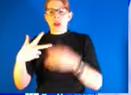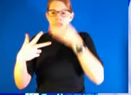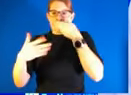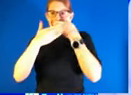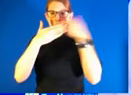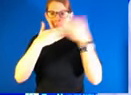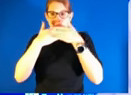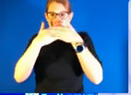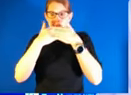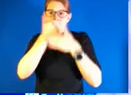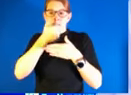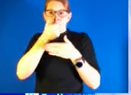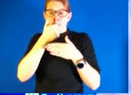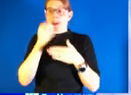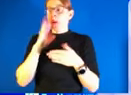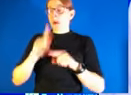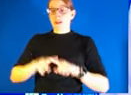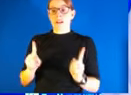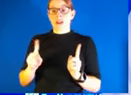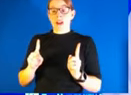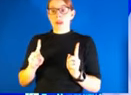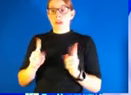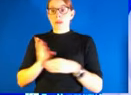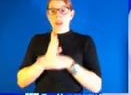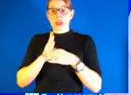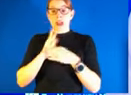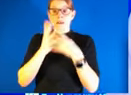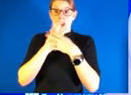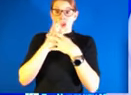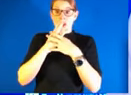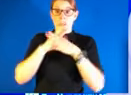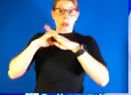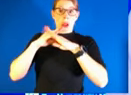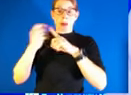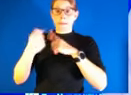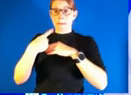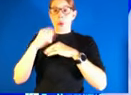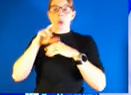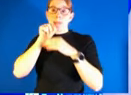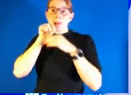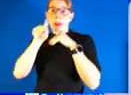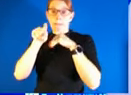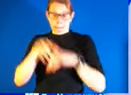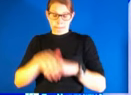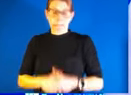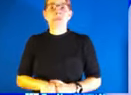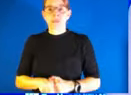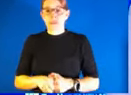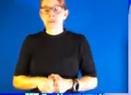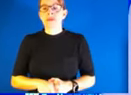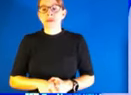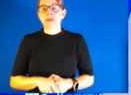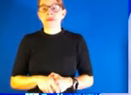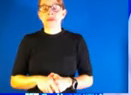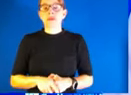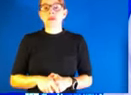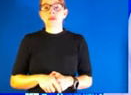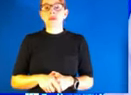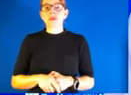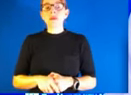that there are differences in filtration, the ability to block particles either expressing into the environment or if you're inhaling. Certainly